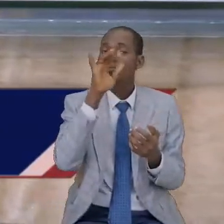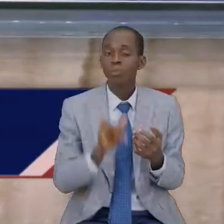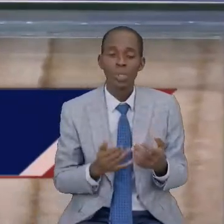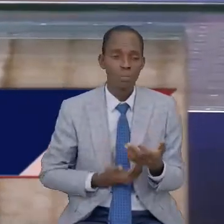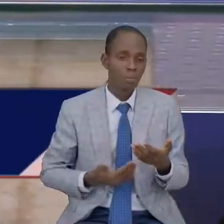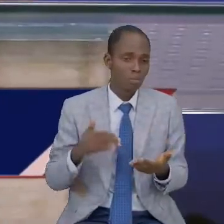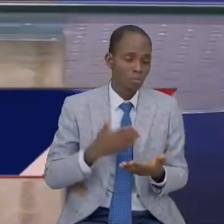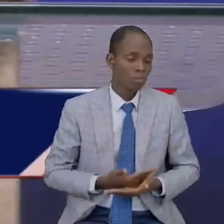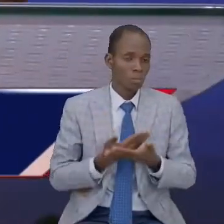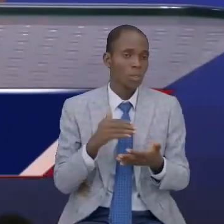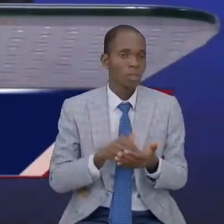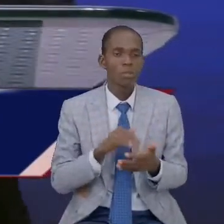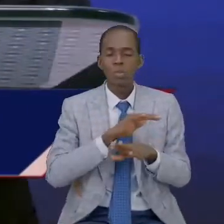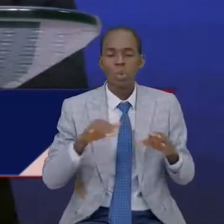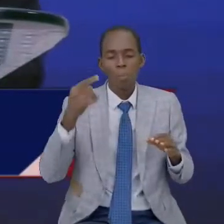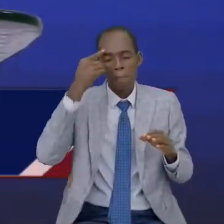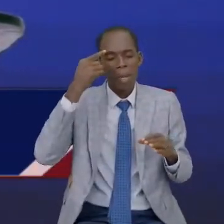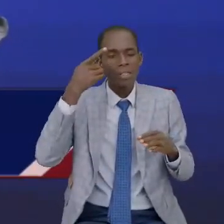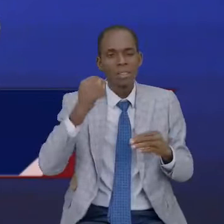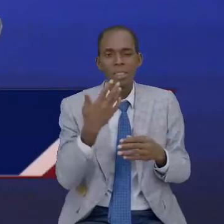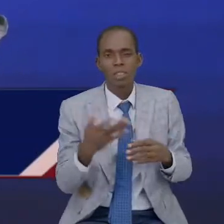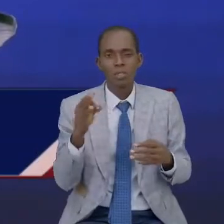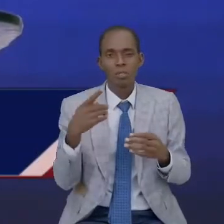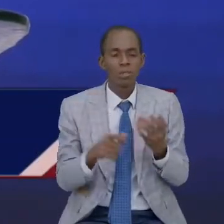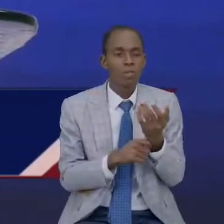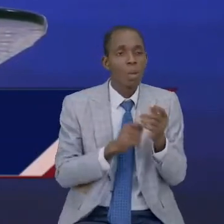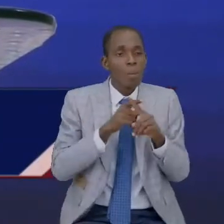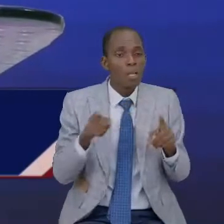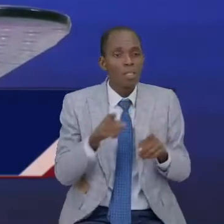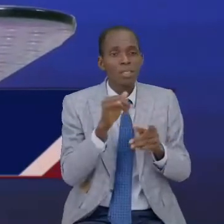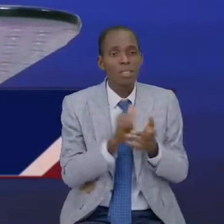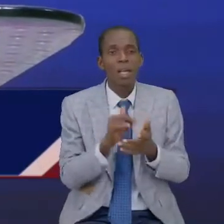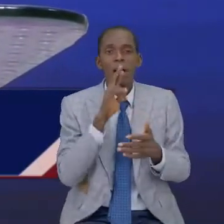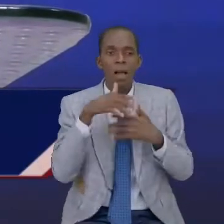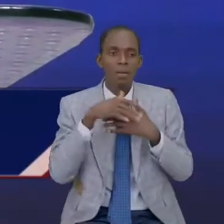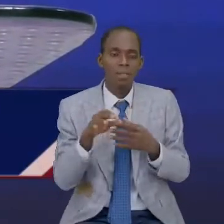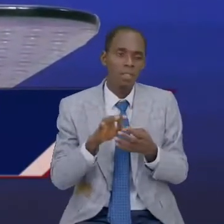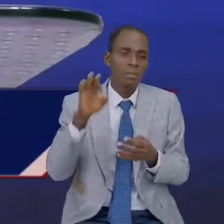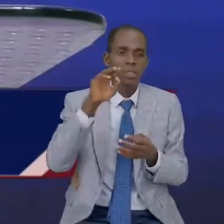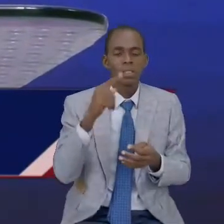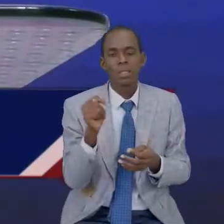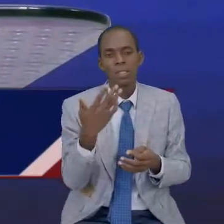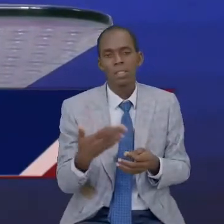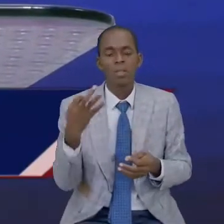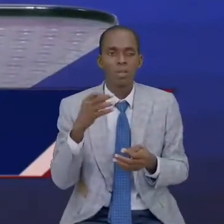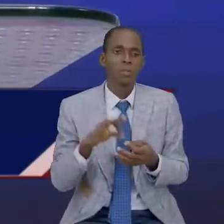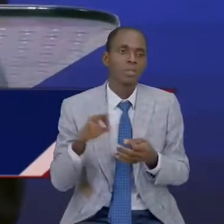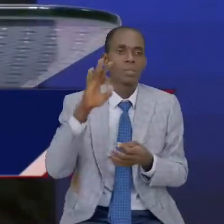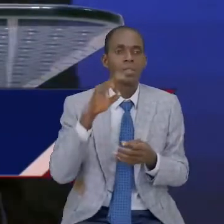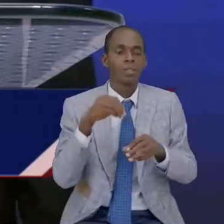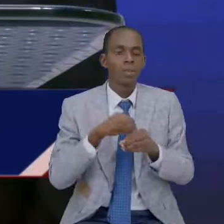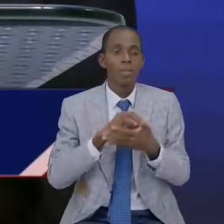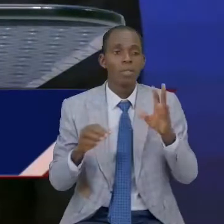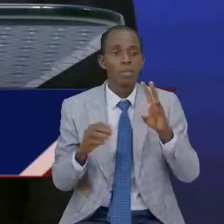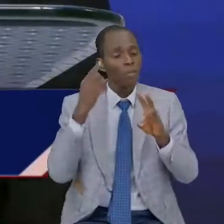do mind the things of the flesh. But they that are after the Spirit, the things of the Spirit. In verse 6, it